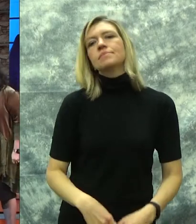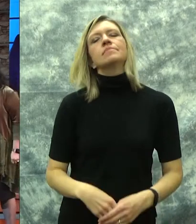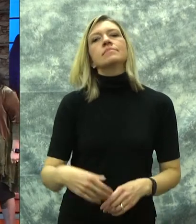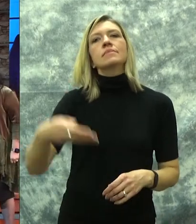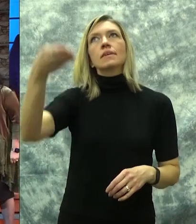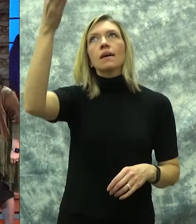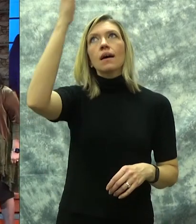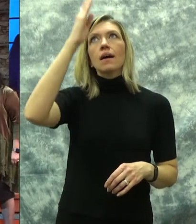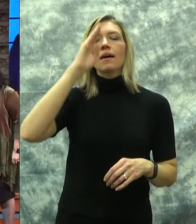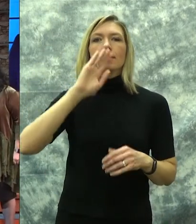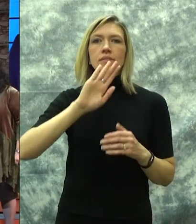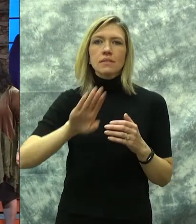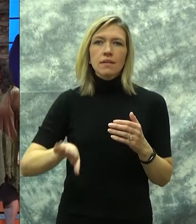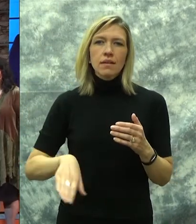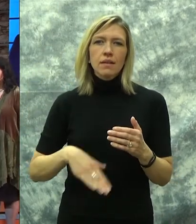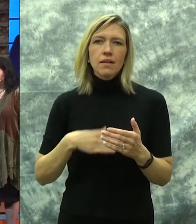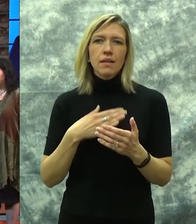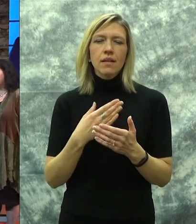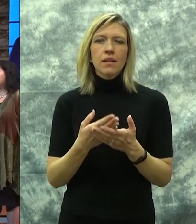God is all